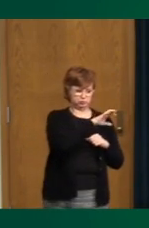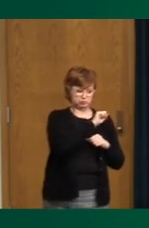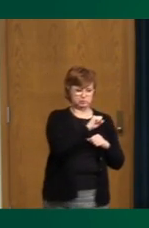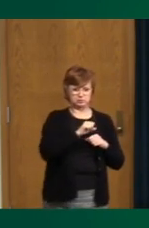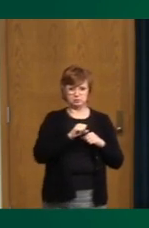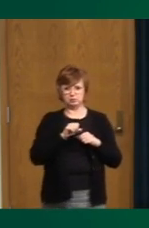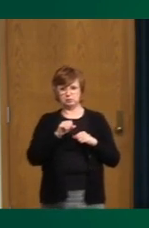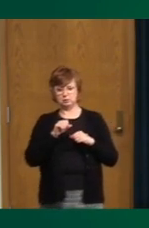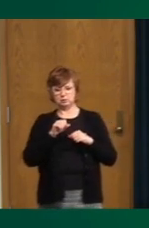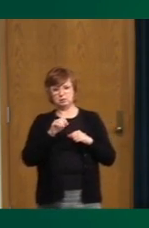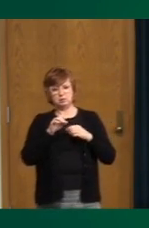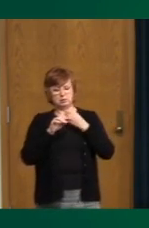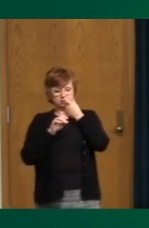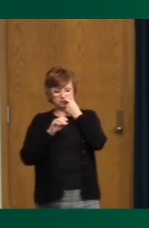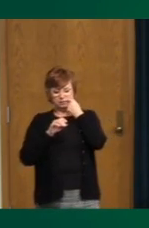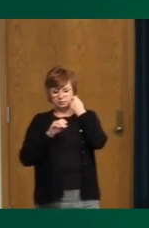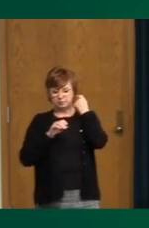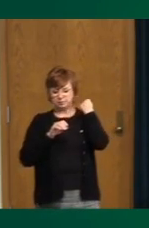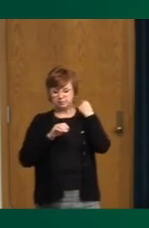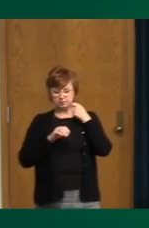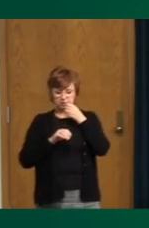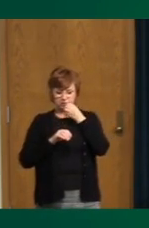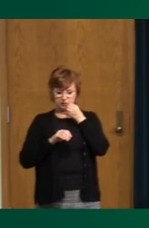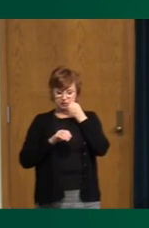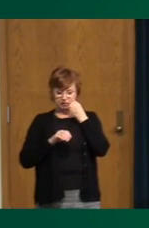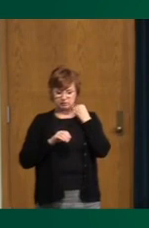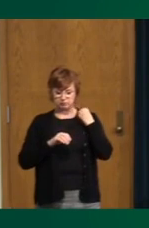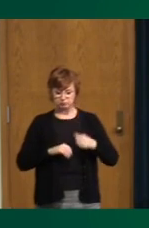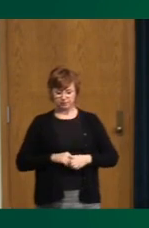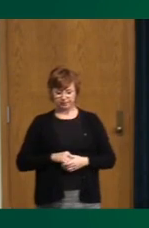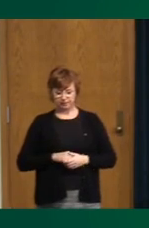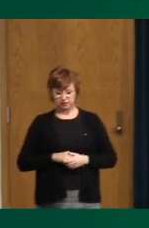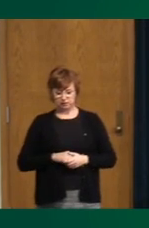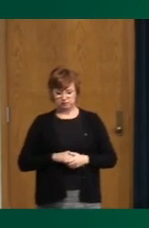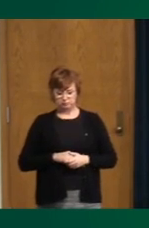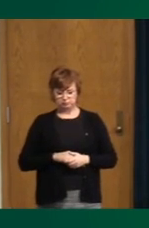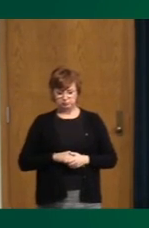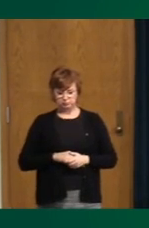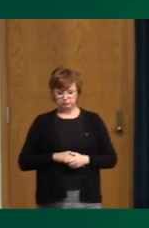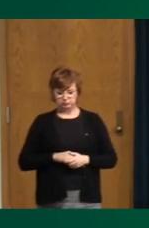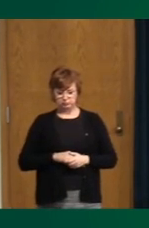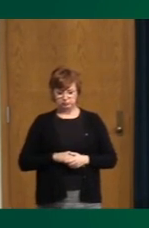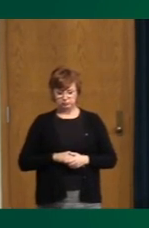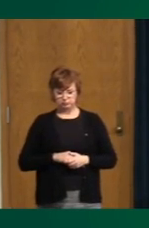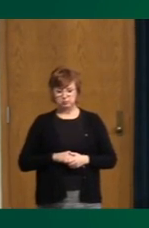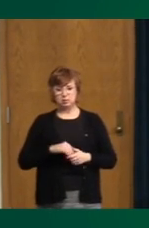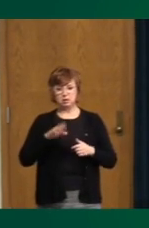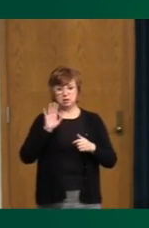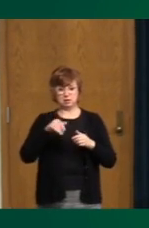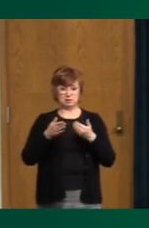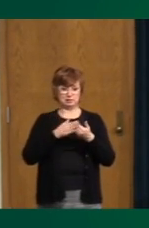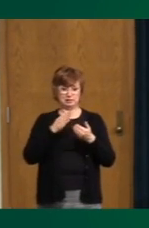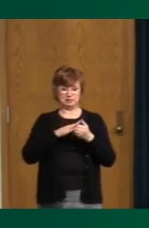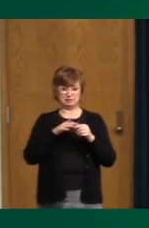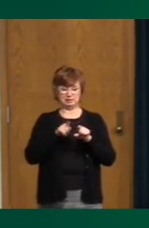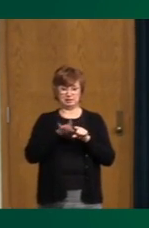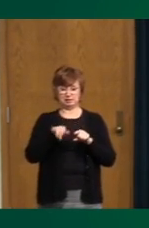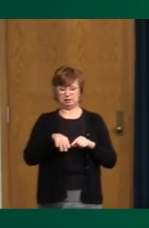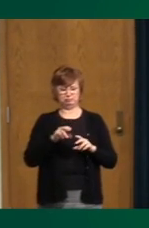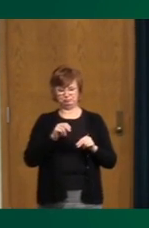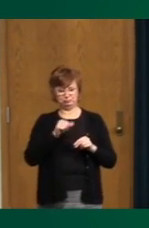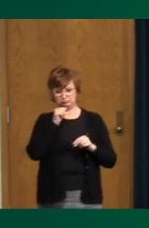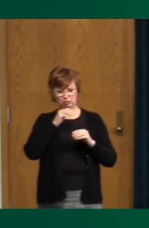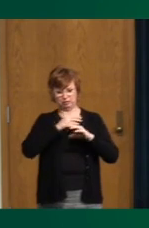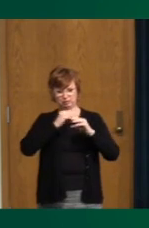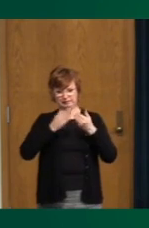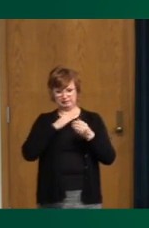as clear-cut path as that. Right now we have a higher number of hospitalizations in the community of Saskatoon. We have a